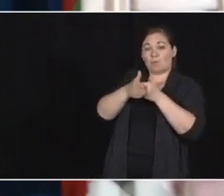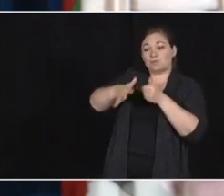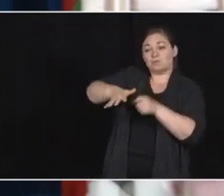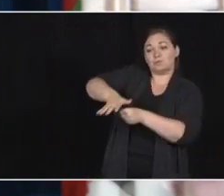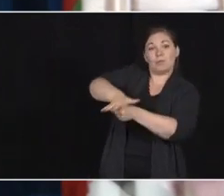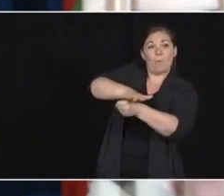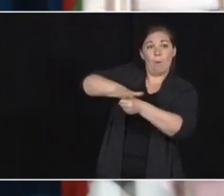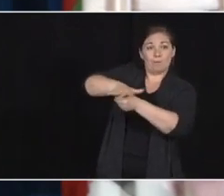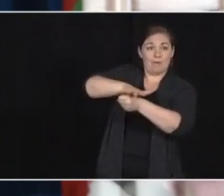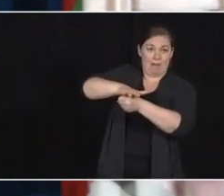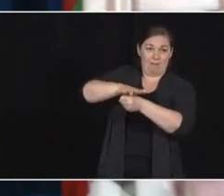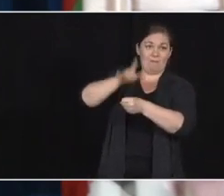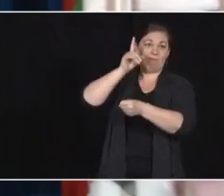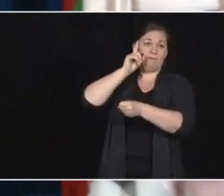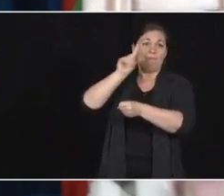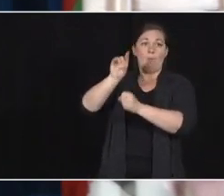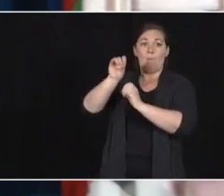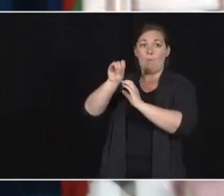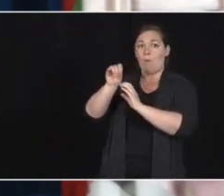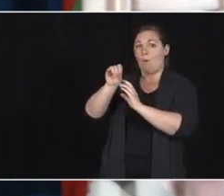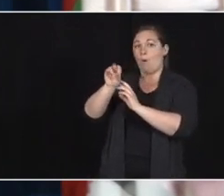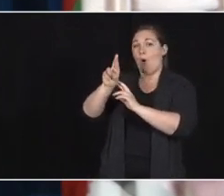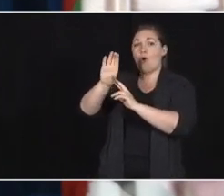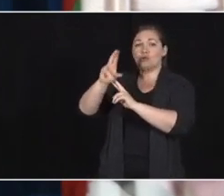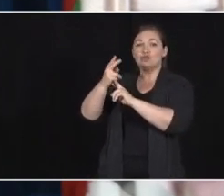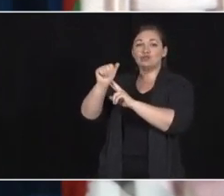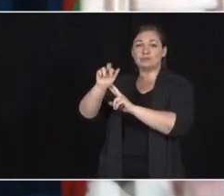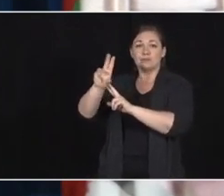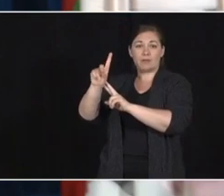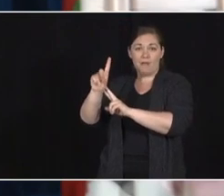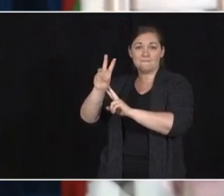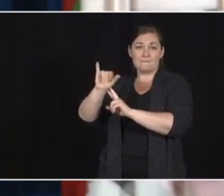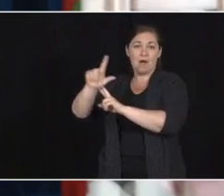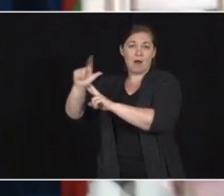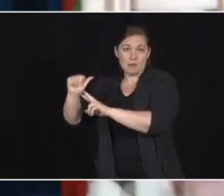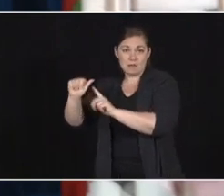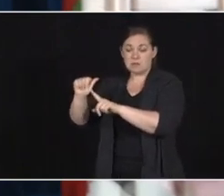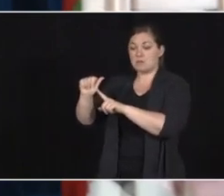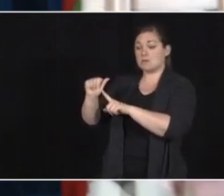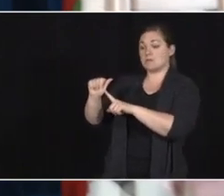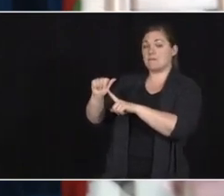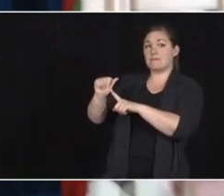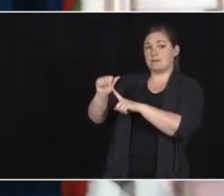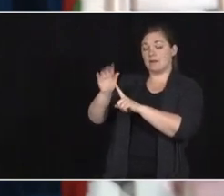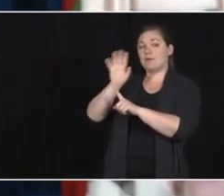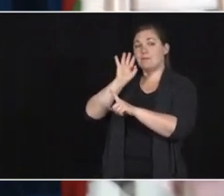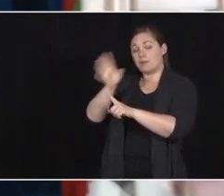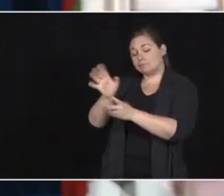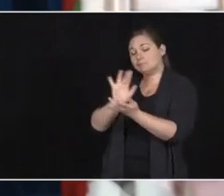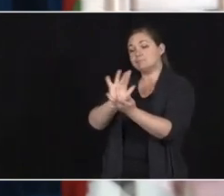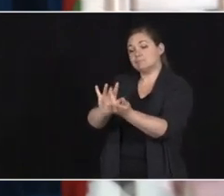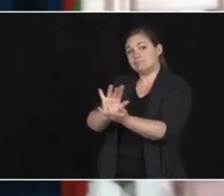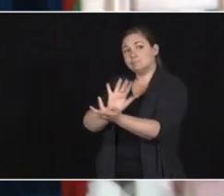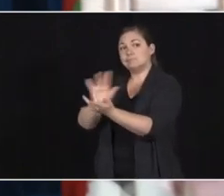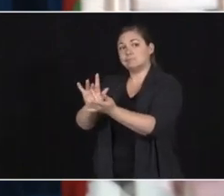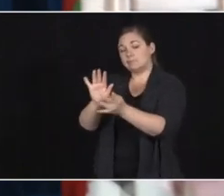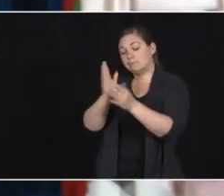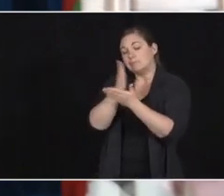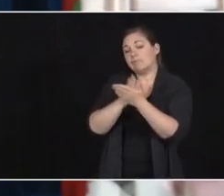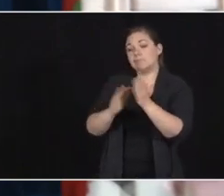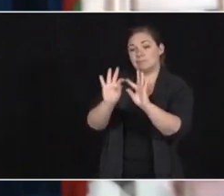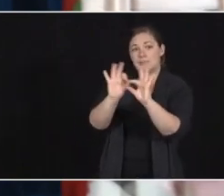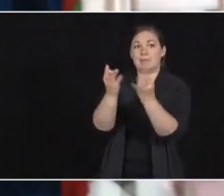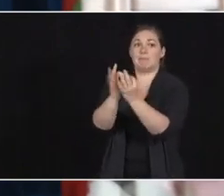Bethenfalvy, President of the Treasury. He's been in touch with quite a few of the families out there, and I'll have to touch base with the